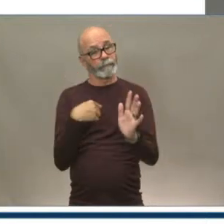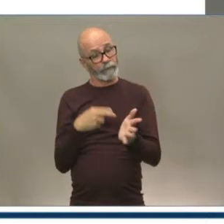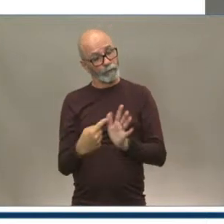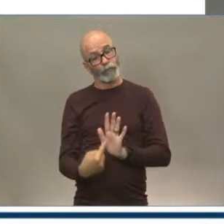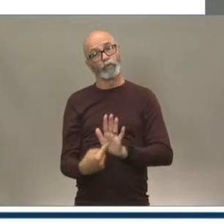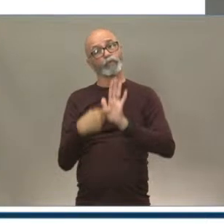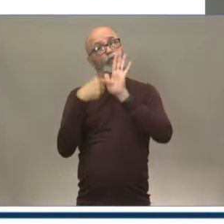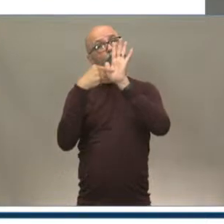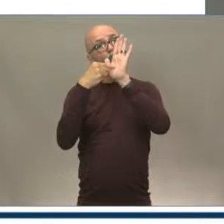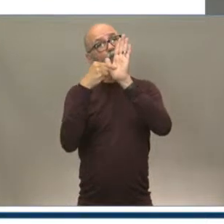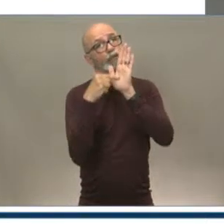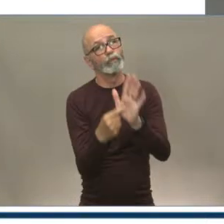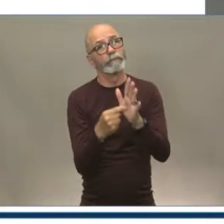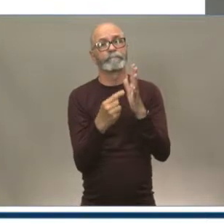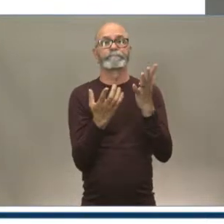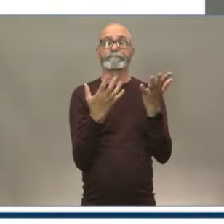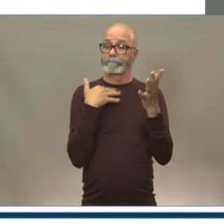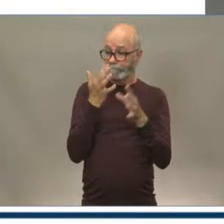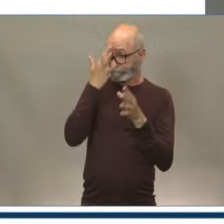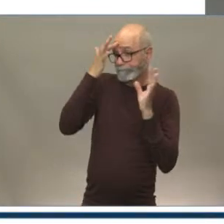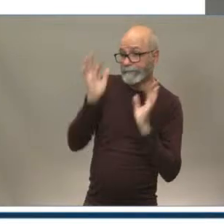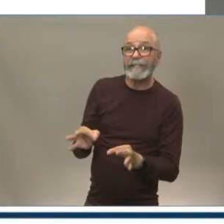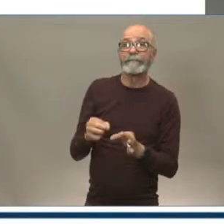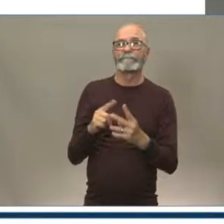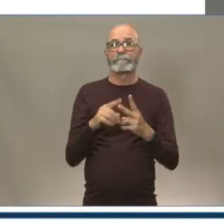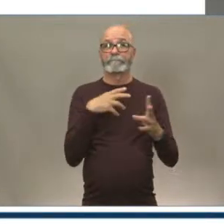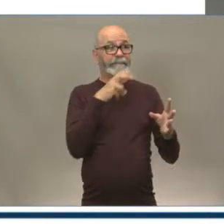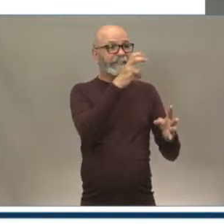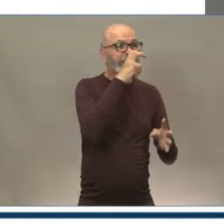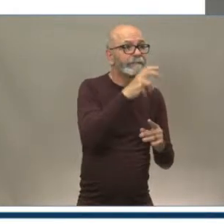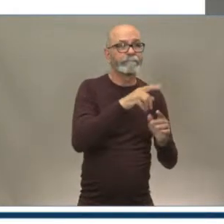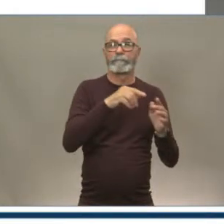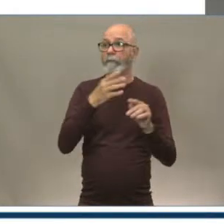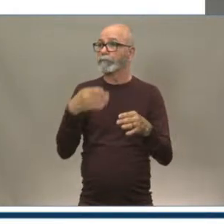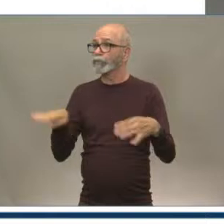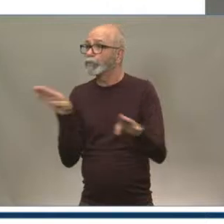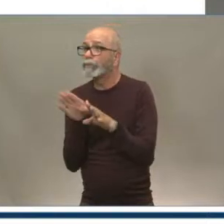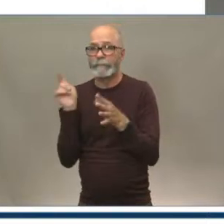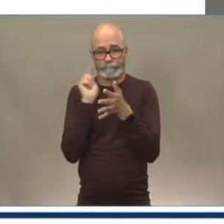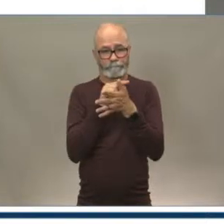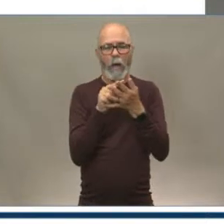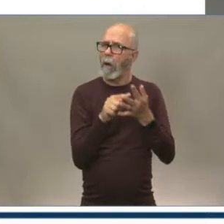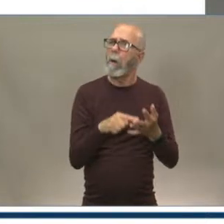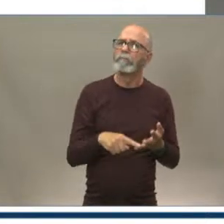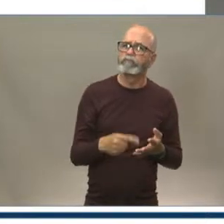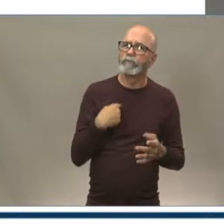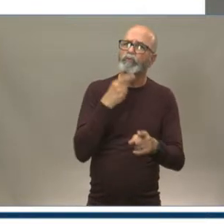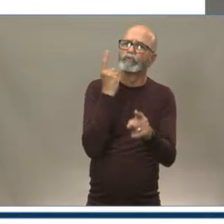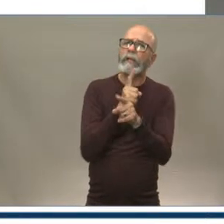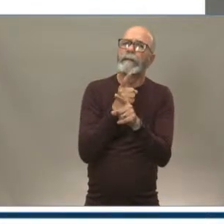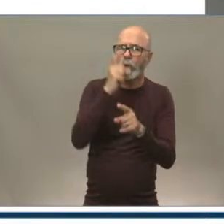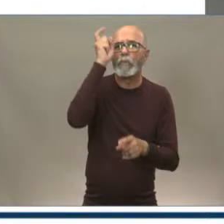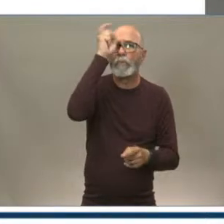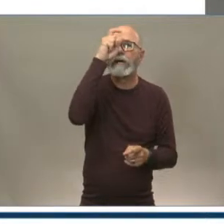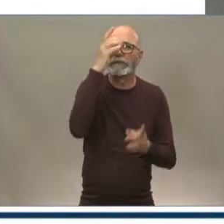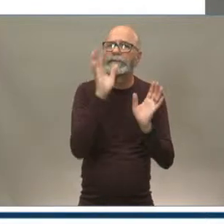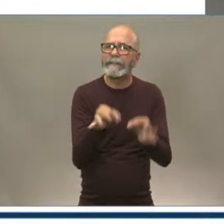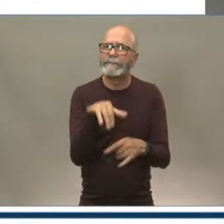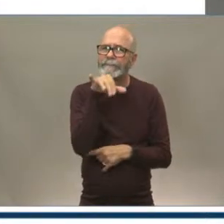we made the right decisions on tightening down as far as we could go province-wide very early on. And that will